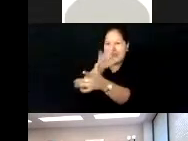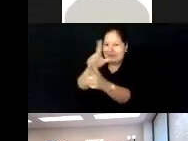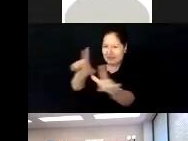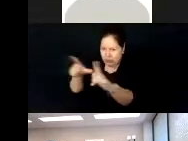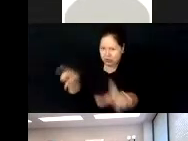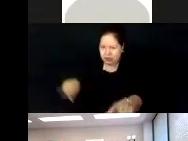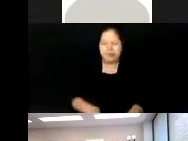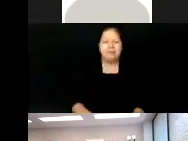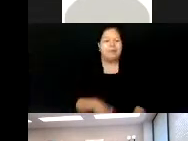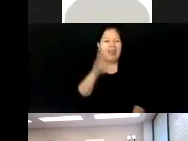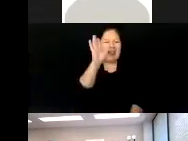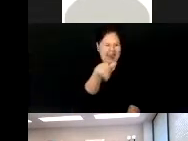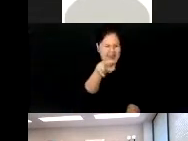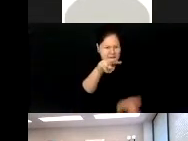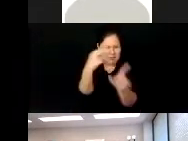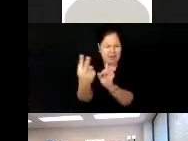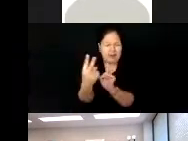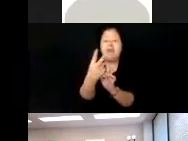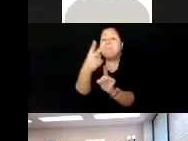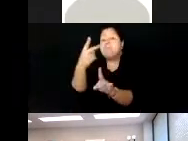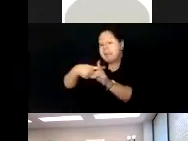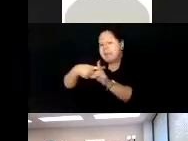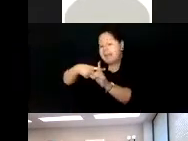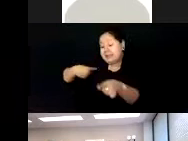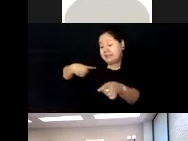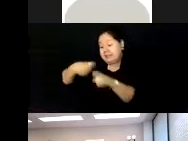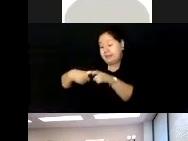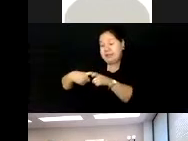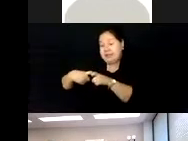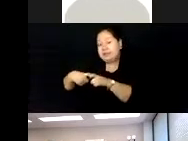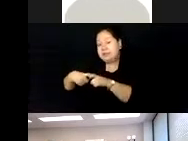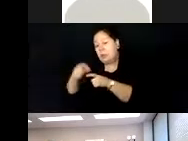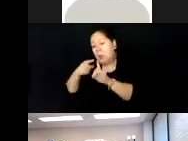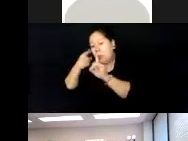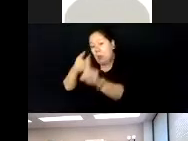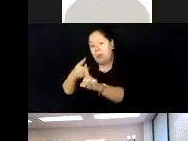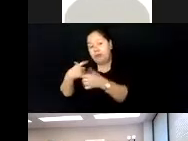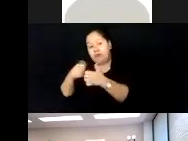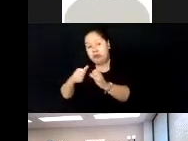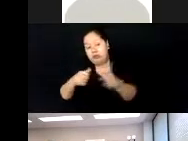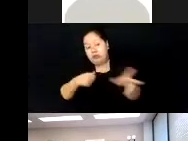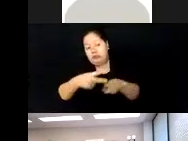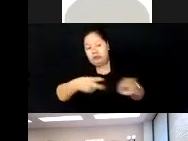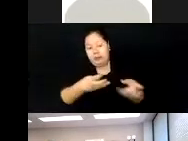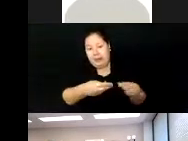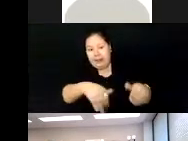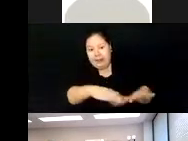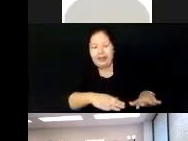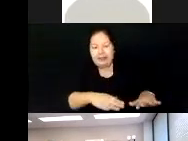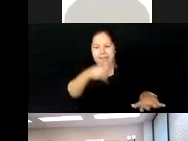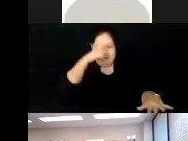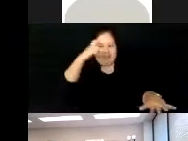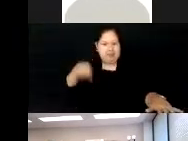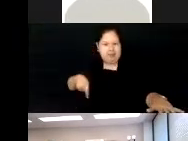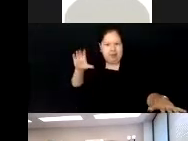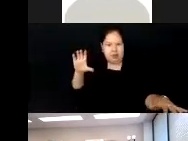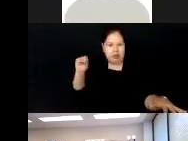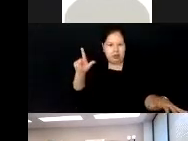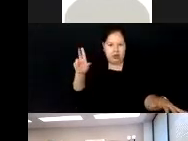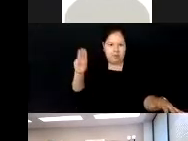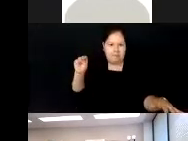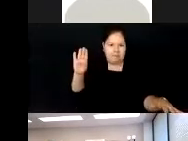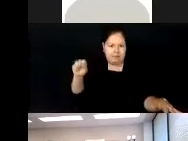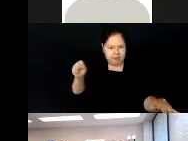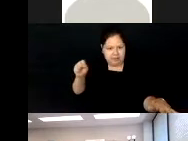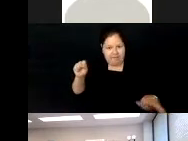and also Spain's interest in asserting land rights over territories that were allegedly discovered by Columbus in his 1492 voyage to